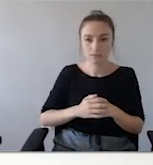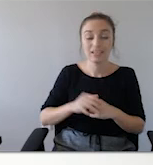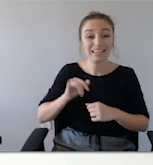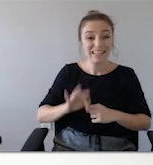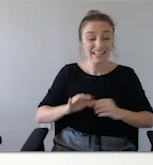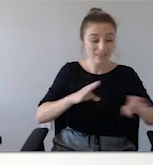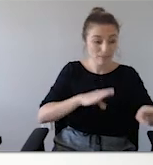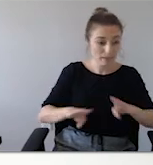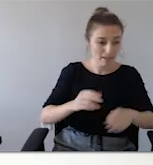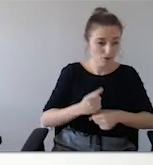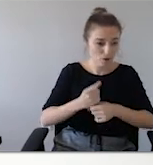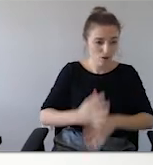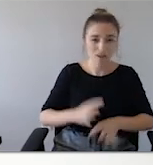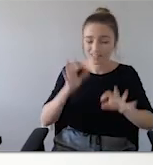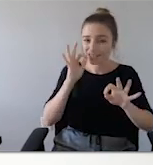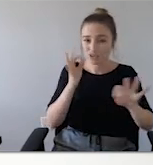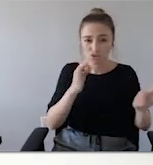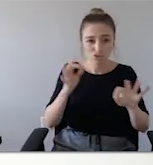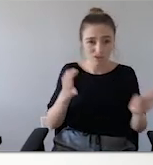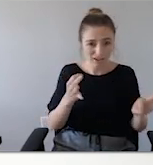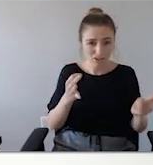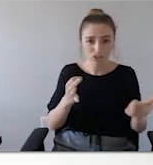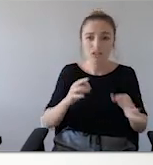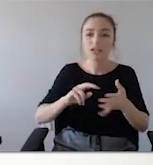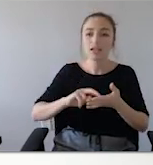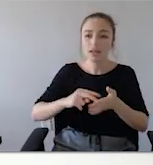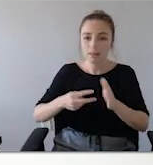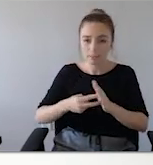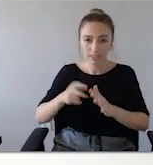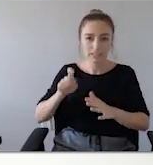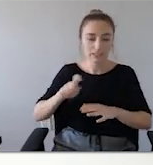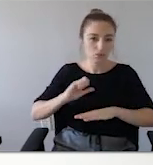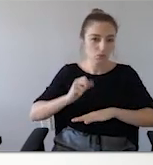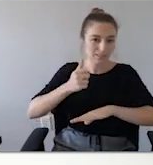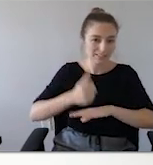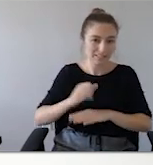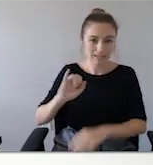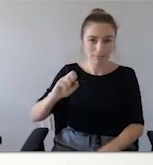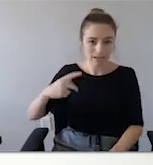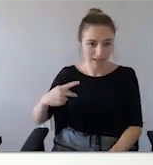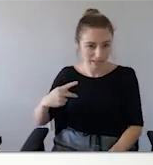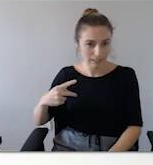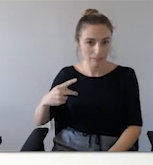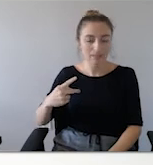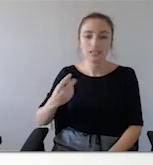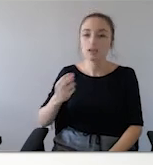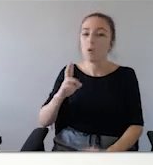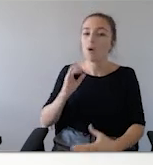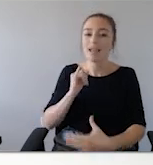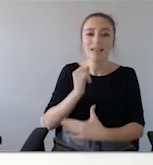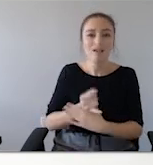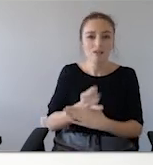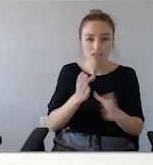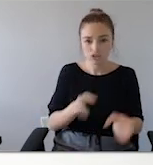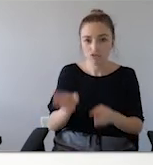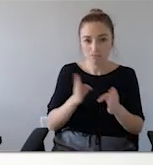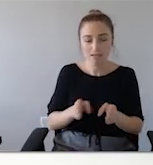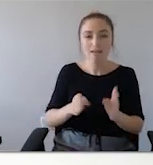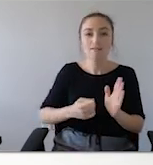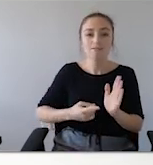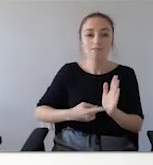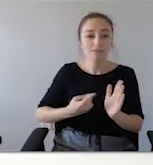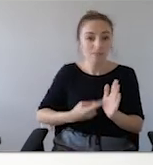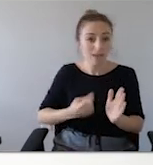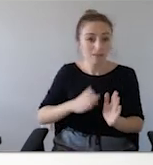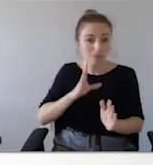and then looking at a positive behavior intervention plan. So many times I'll have kids that are in a special program who have